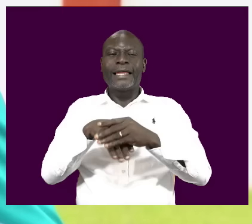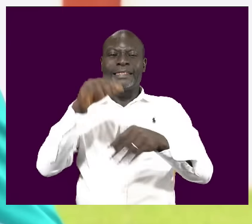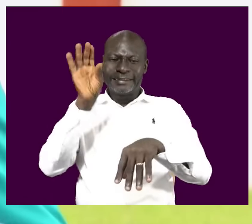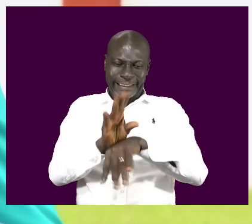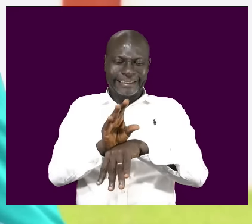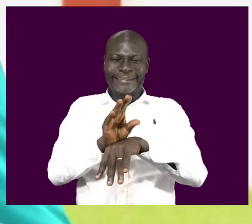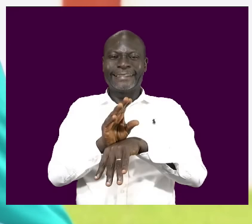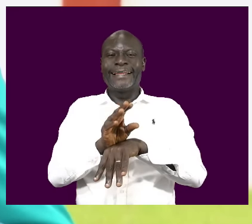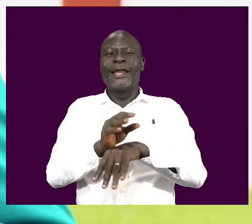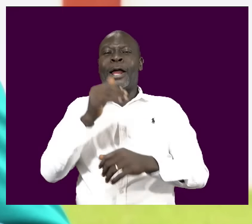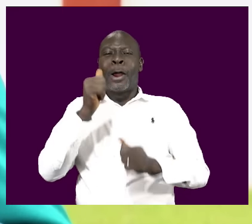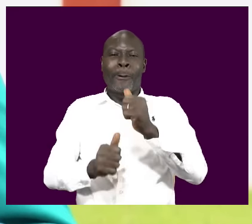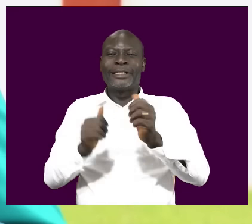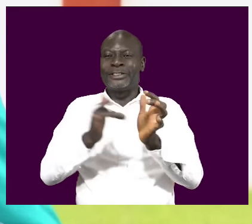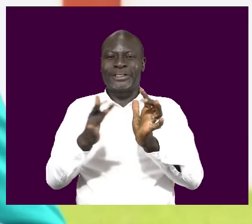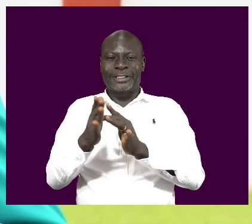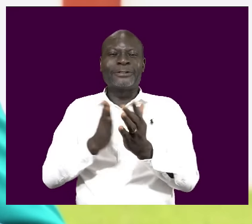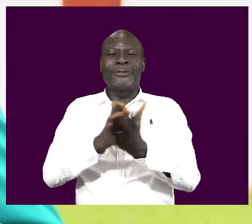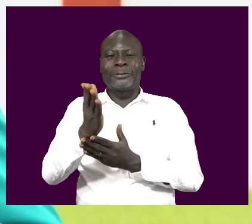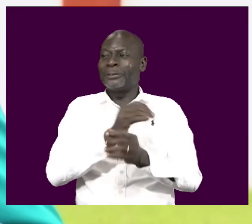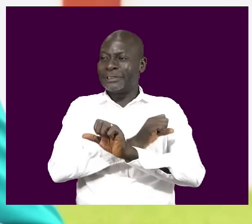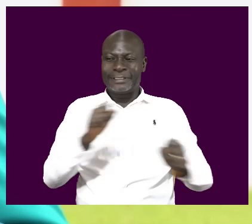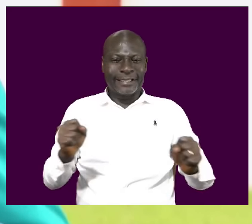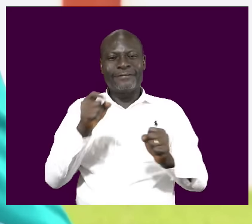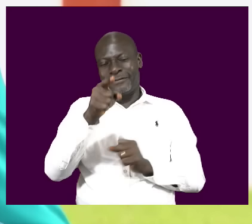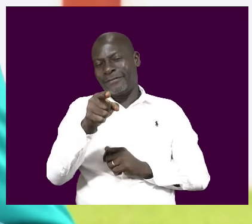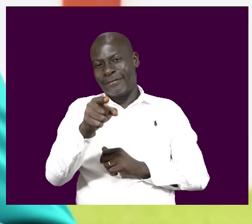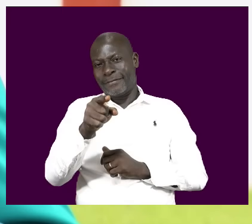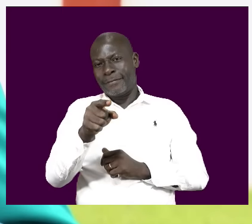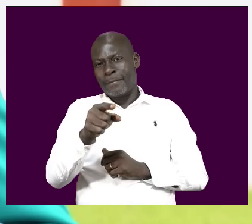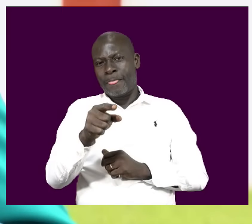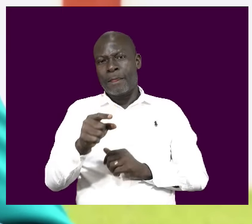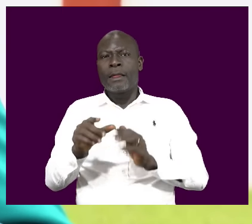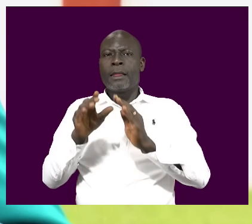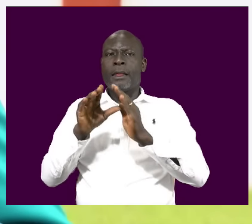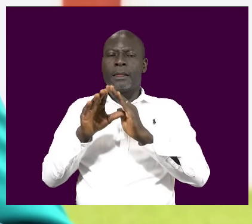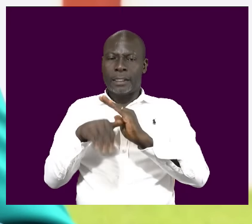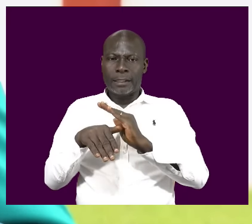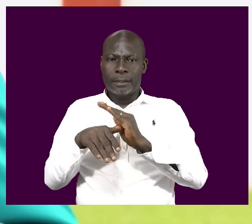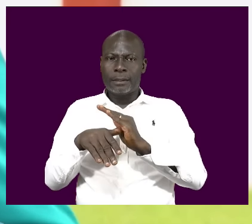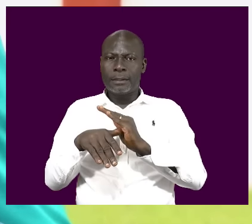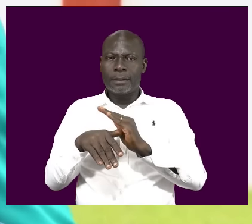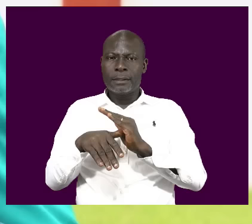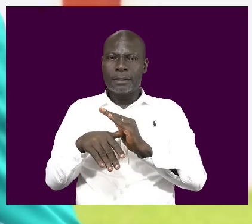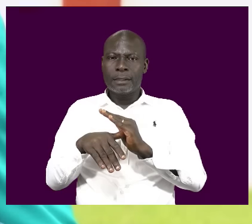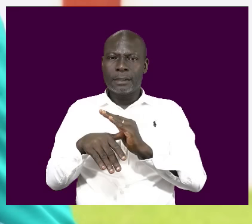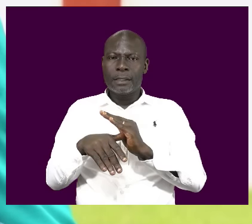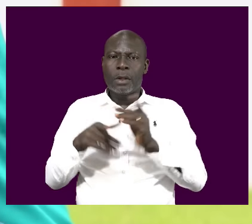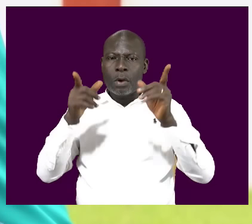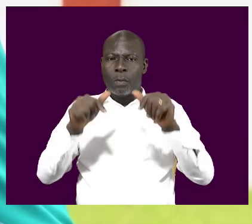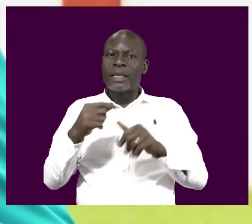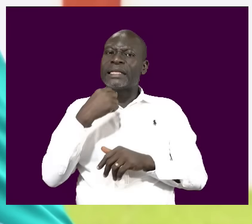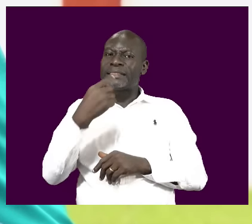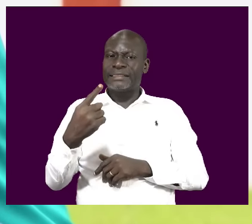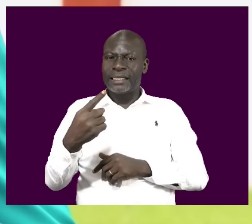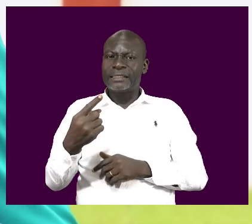no ena Yesu nam so ade be sa wo yare. Asama ye ye gidi echira no. It is a bia ma no kwa sa asem